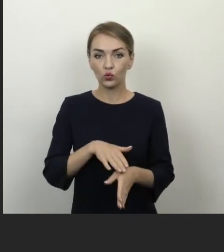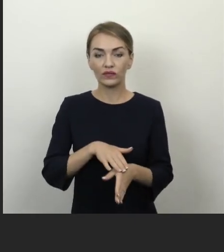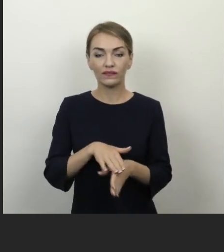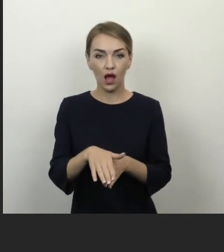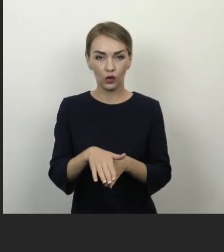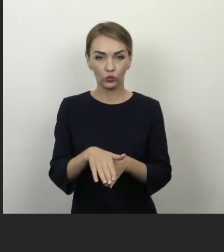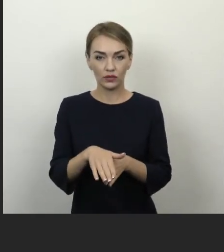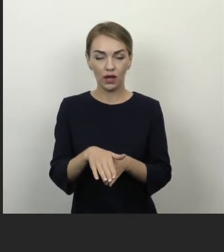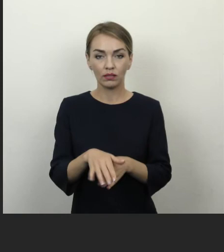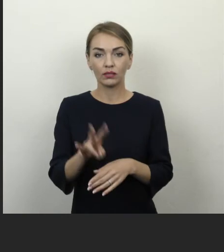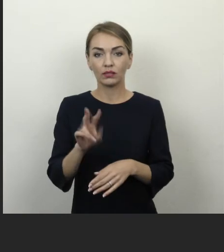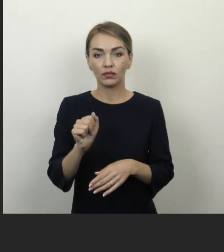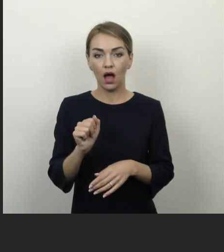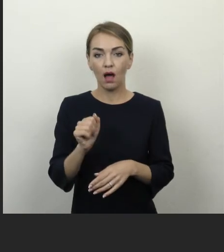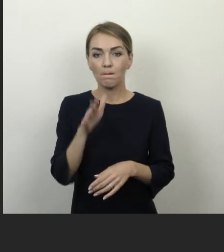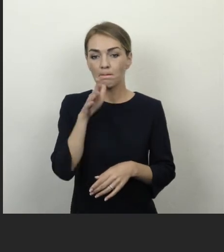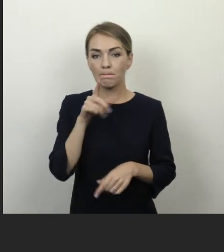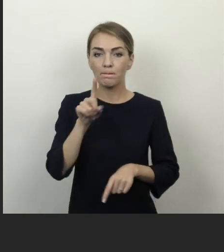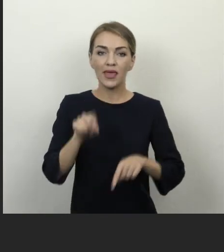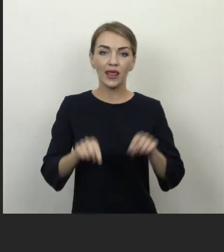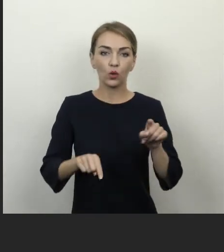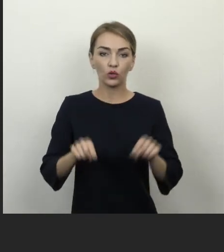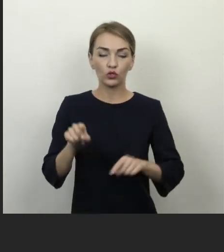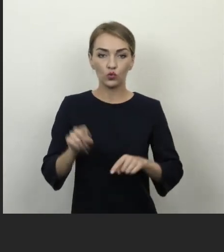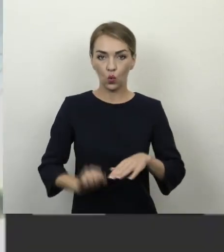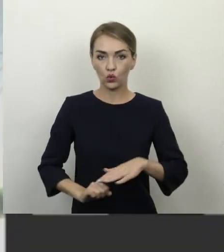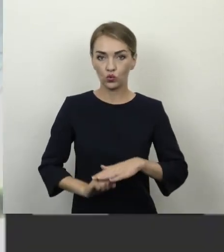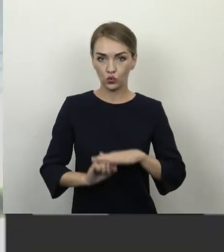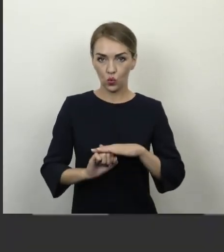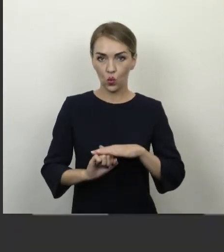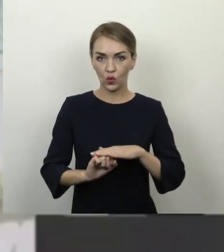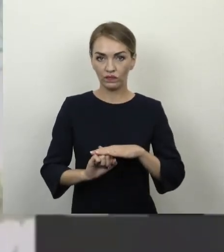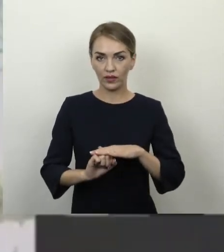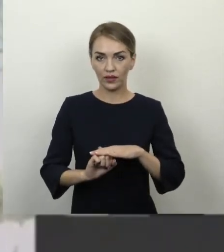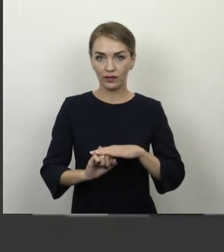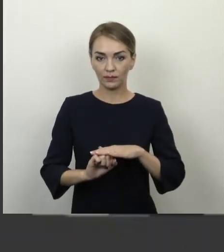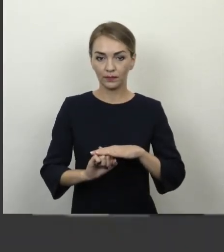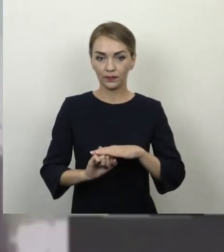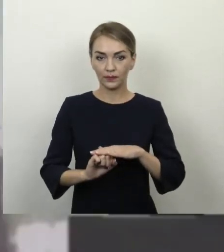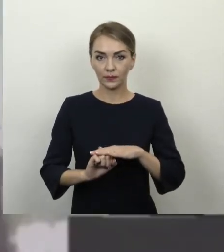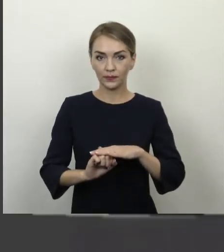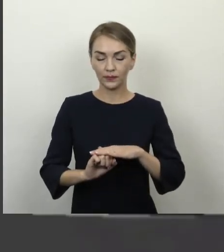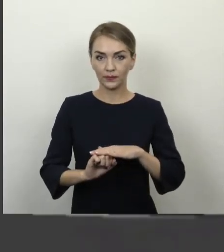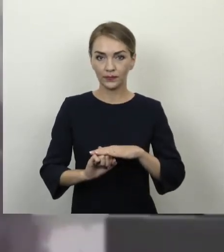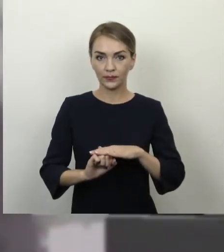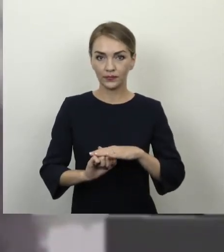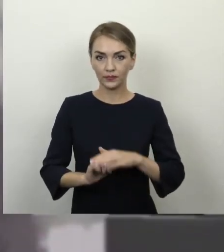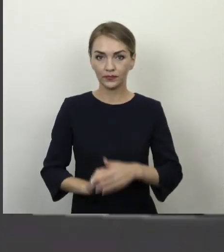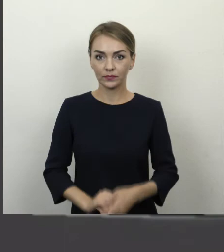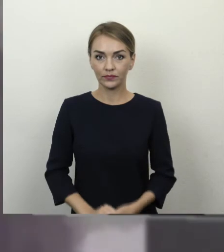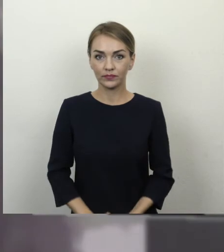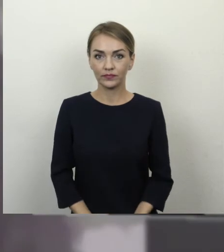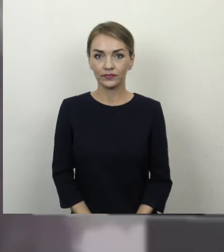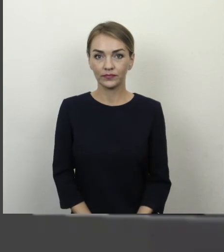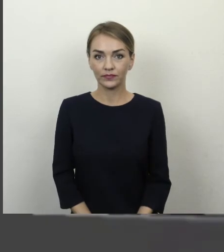time, the elections take place periodically.